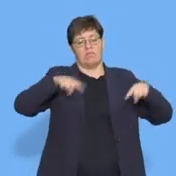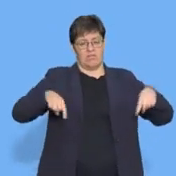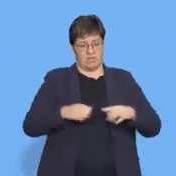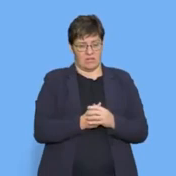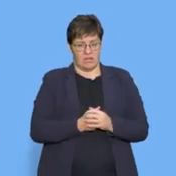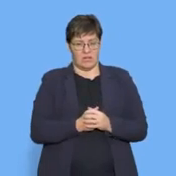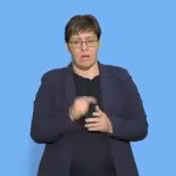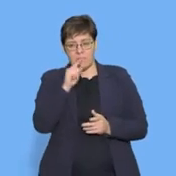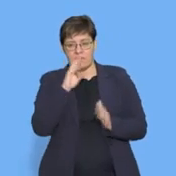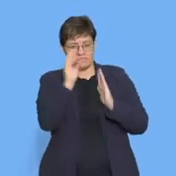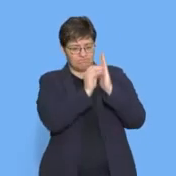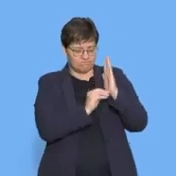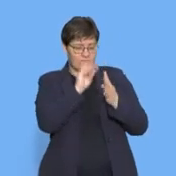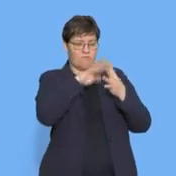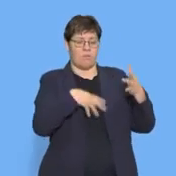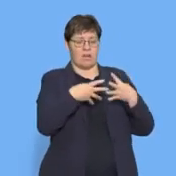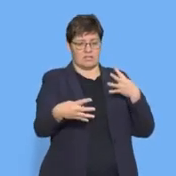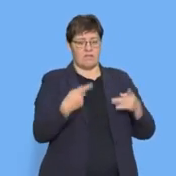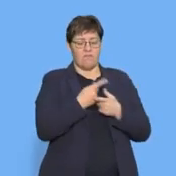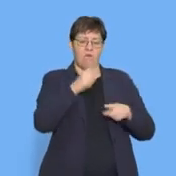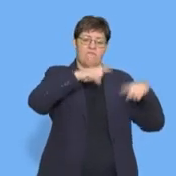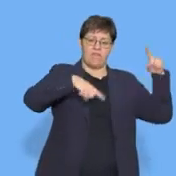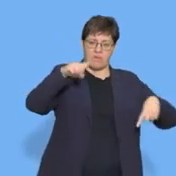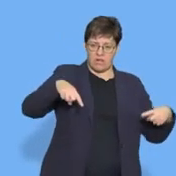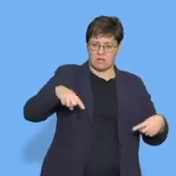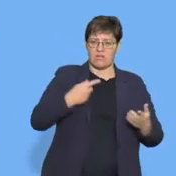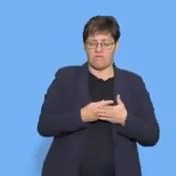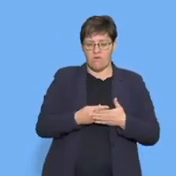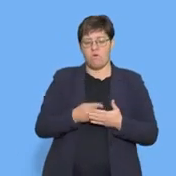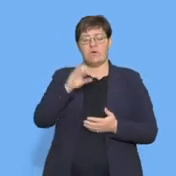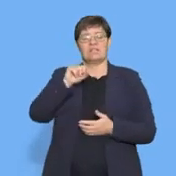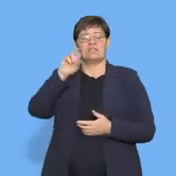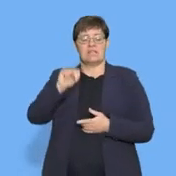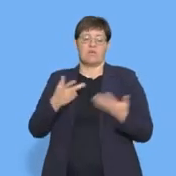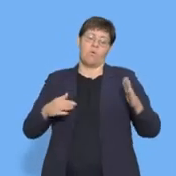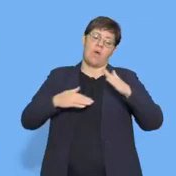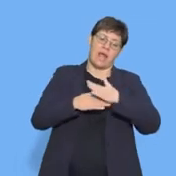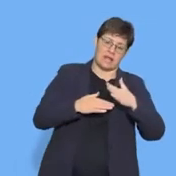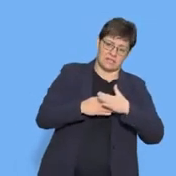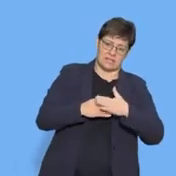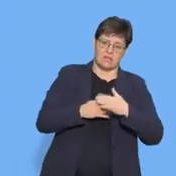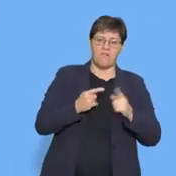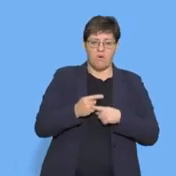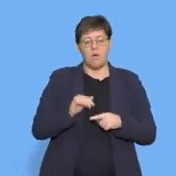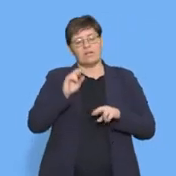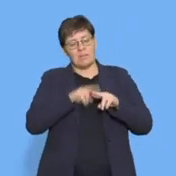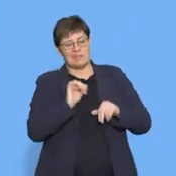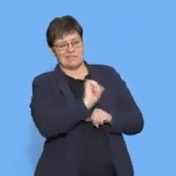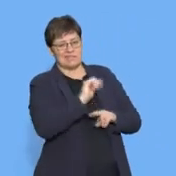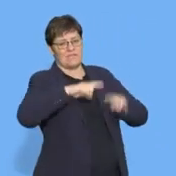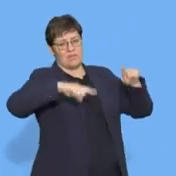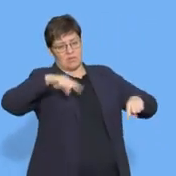variables, and we need to write out formulas in terms of variables or the lengths of sides or angles in terms of certain